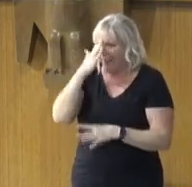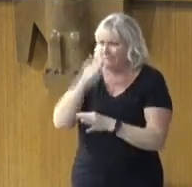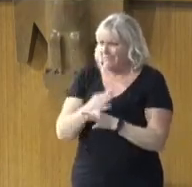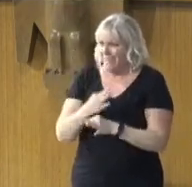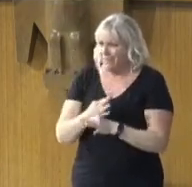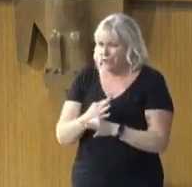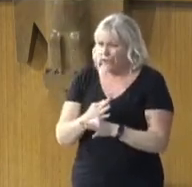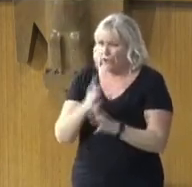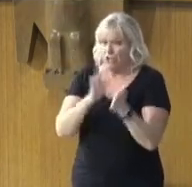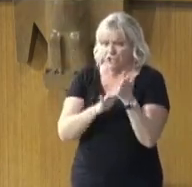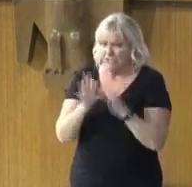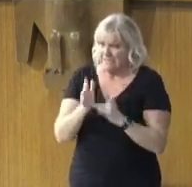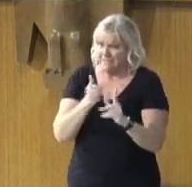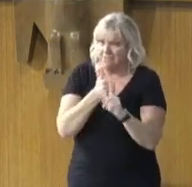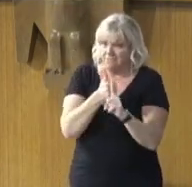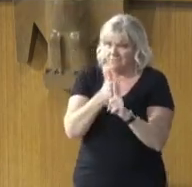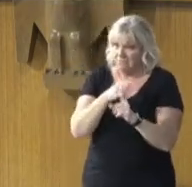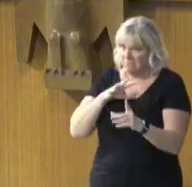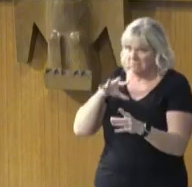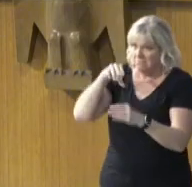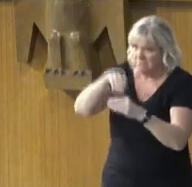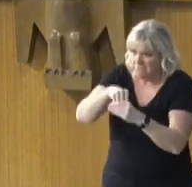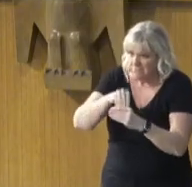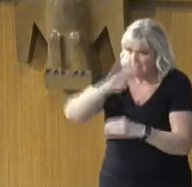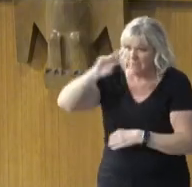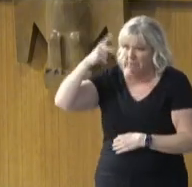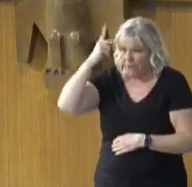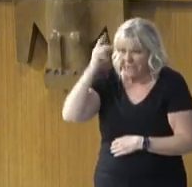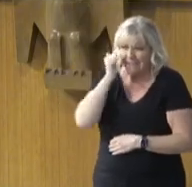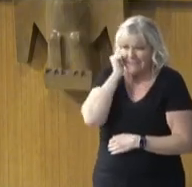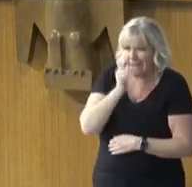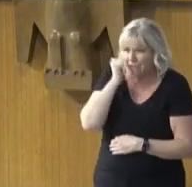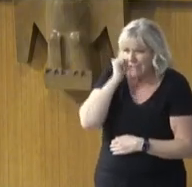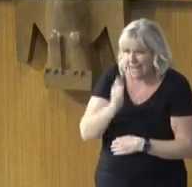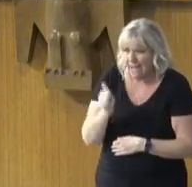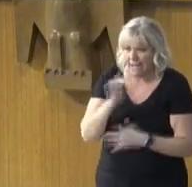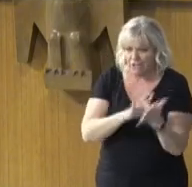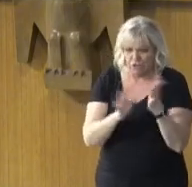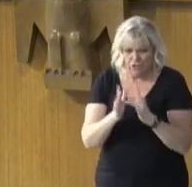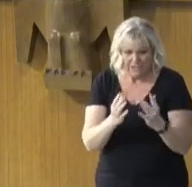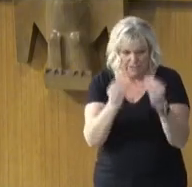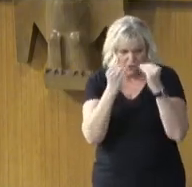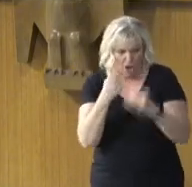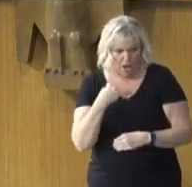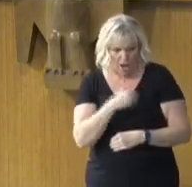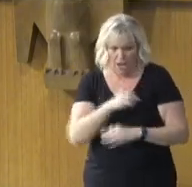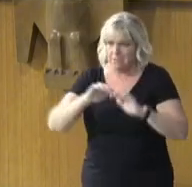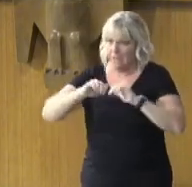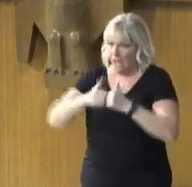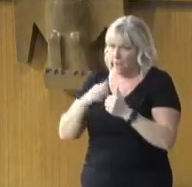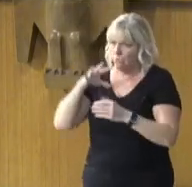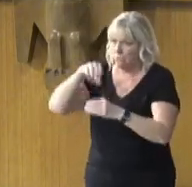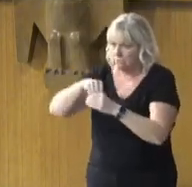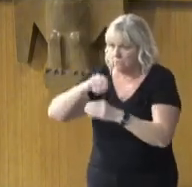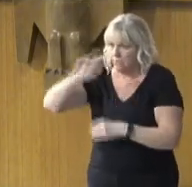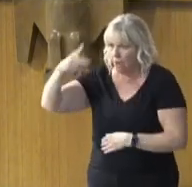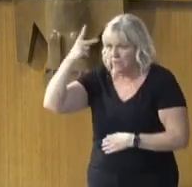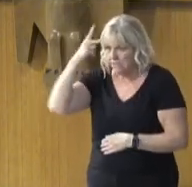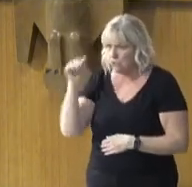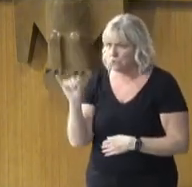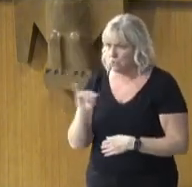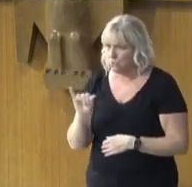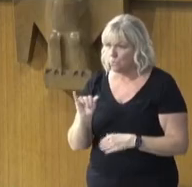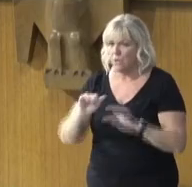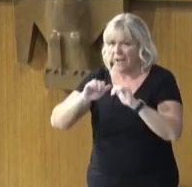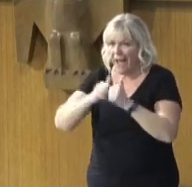Jesus engaged with politics daily and he taught us how to engage with politics too. How to treat one